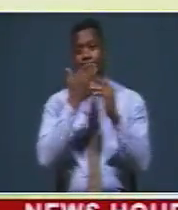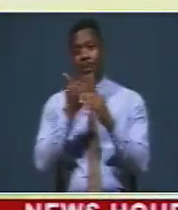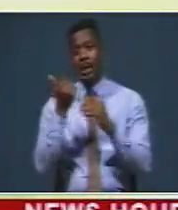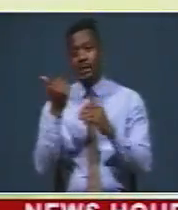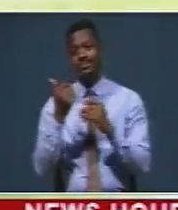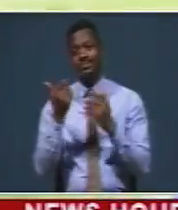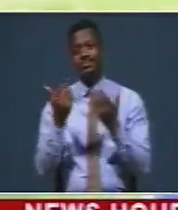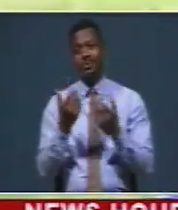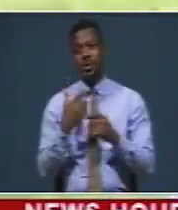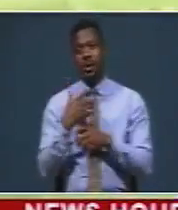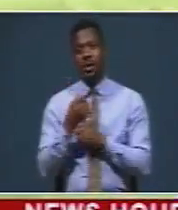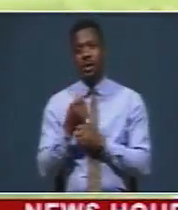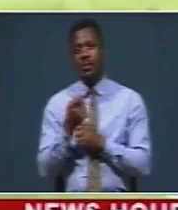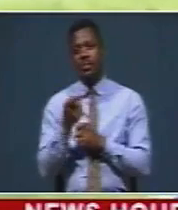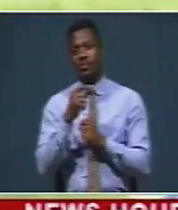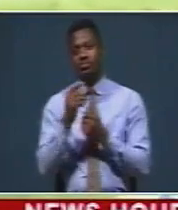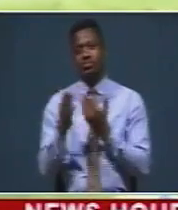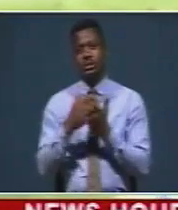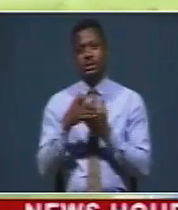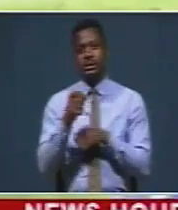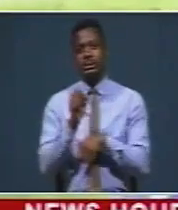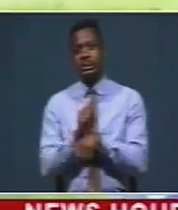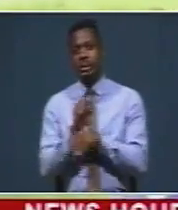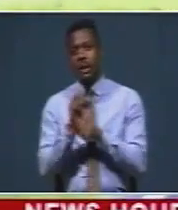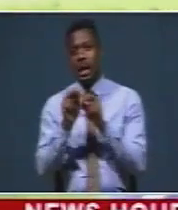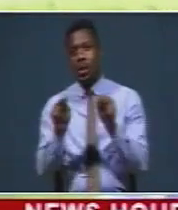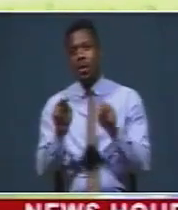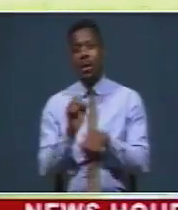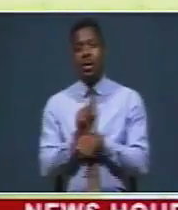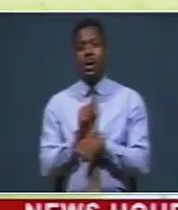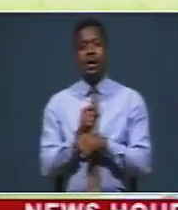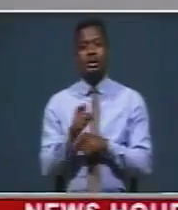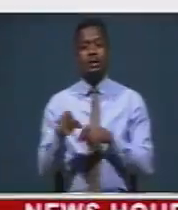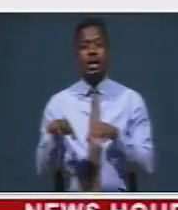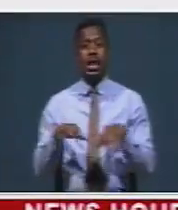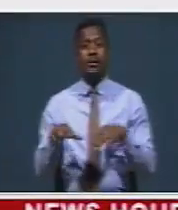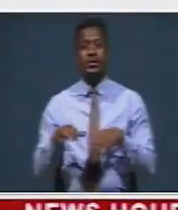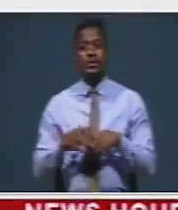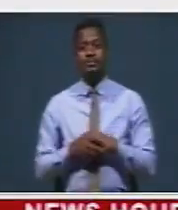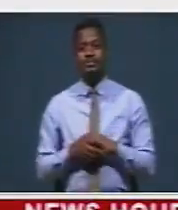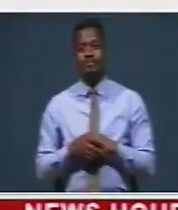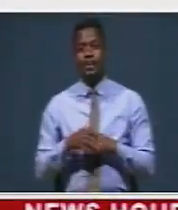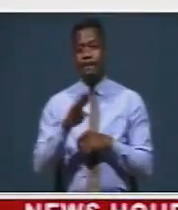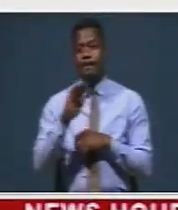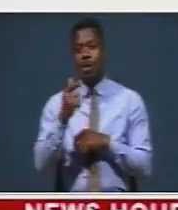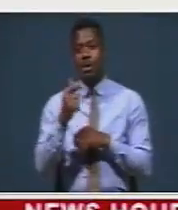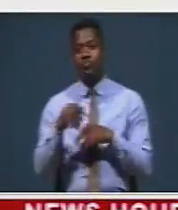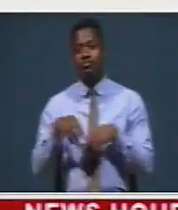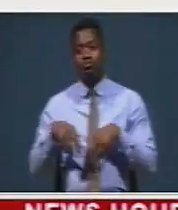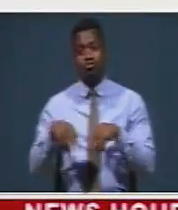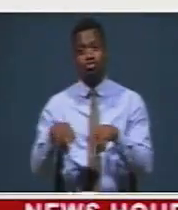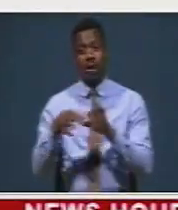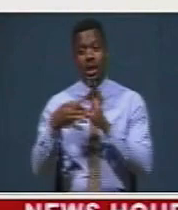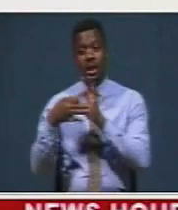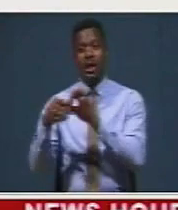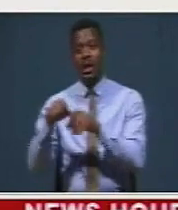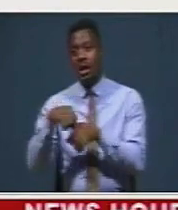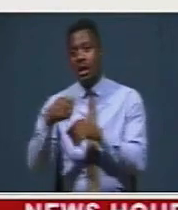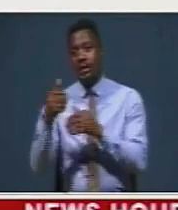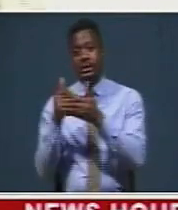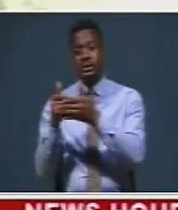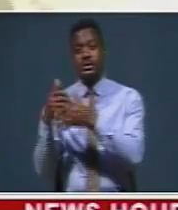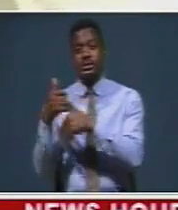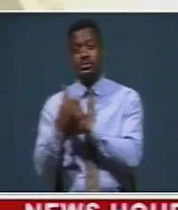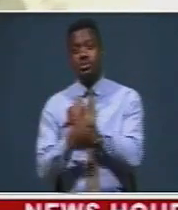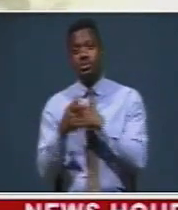will recede for people to resume their normal daily activities. The Bolga Boku Road links to other neighboring